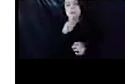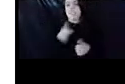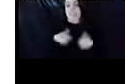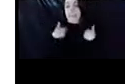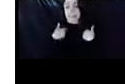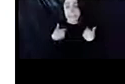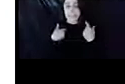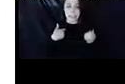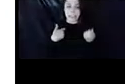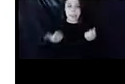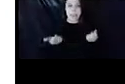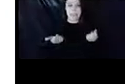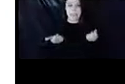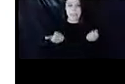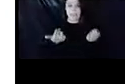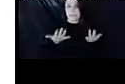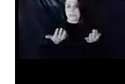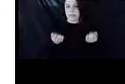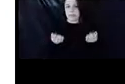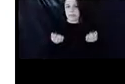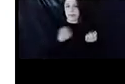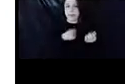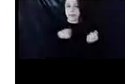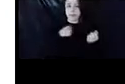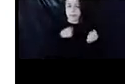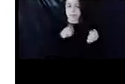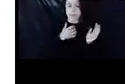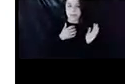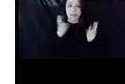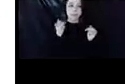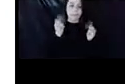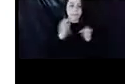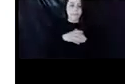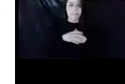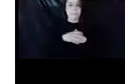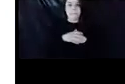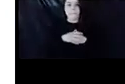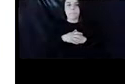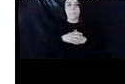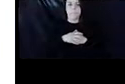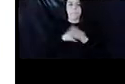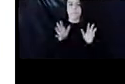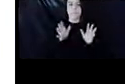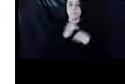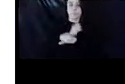women. Sorry about that. Protections from eviction. I know.